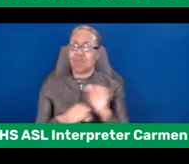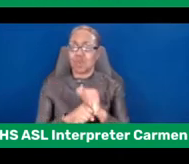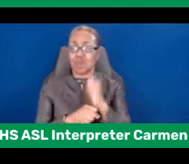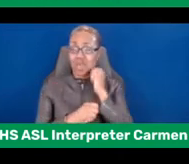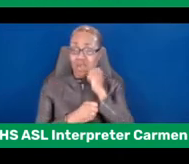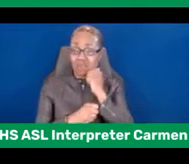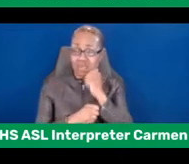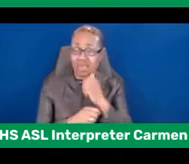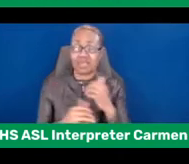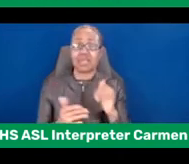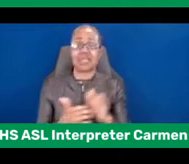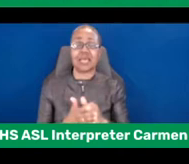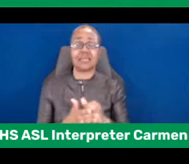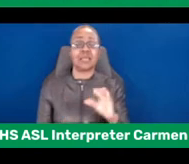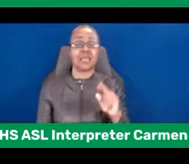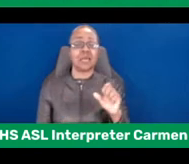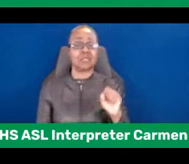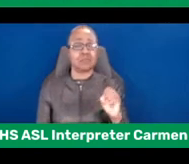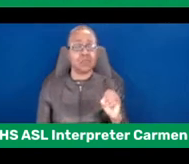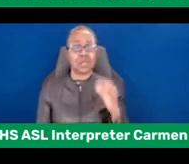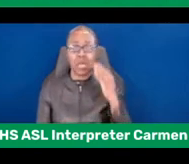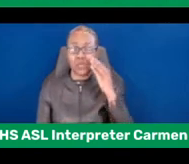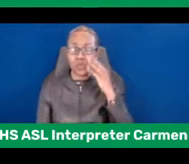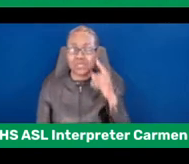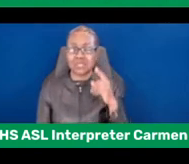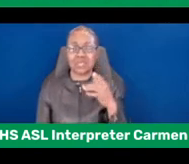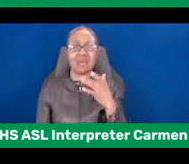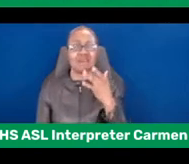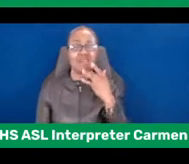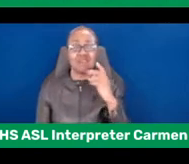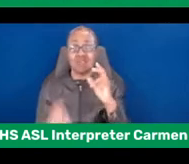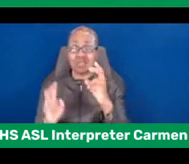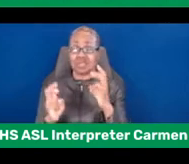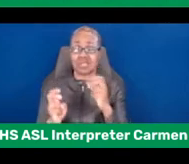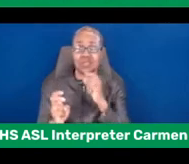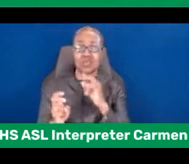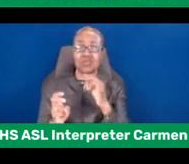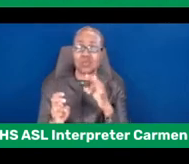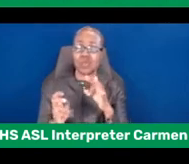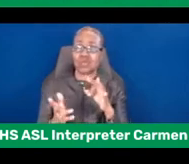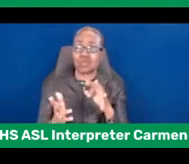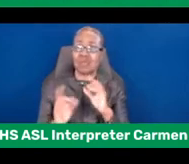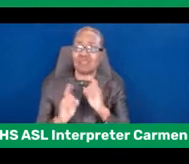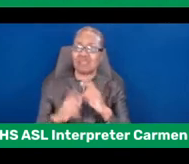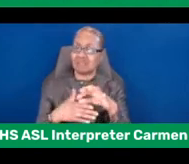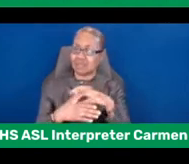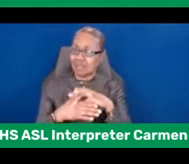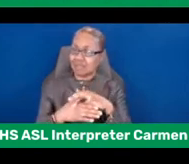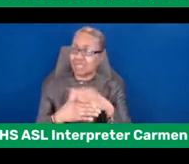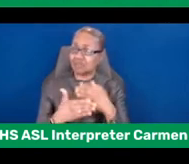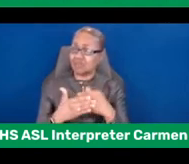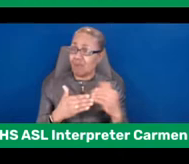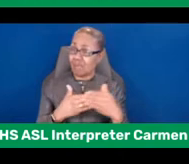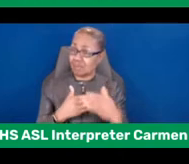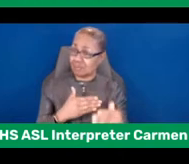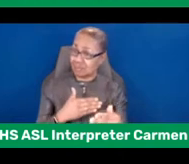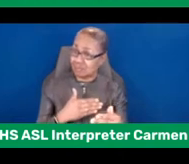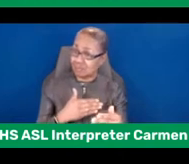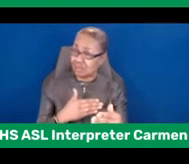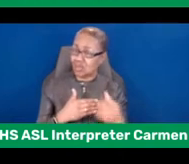that, Cosmos, I know this is a favorite saying of yours. I don't know if you want to give it context before I keep moving and maybe save me from